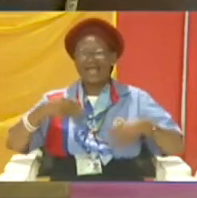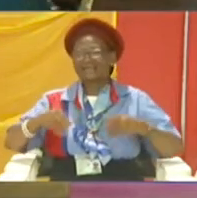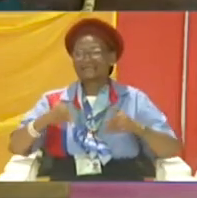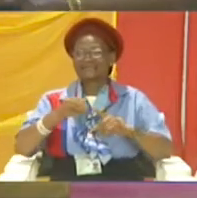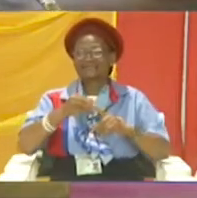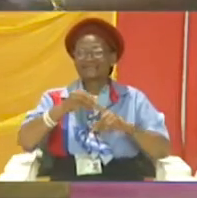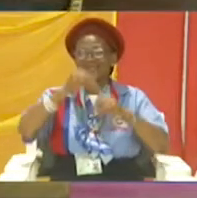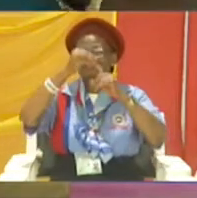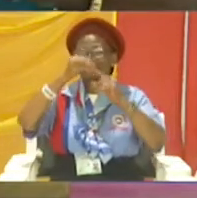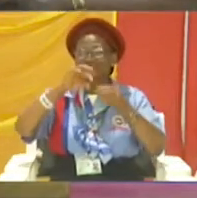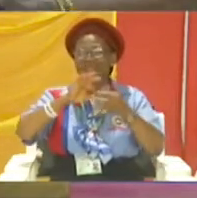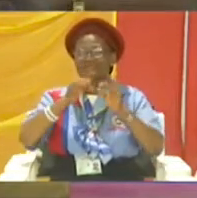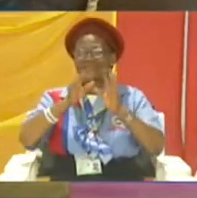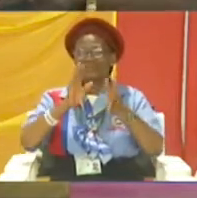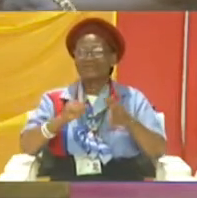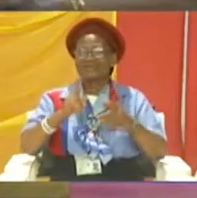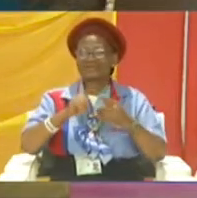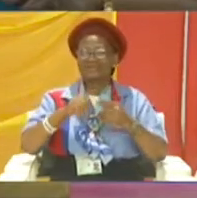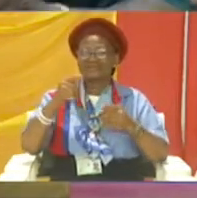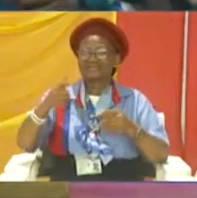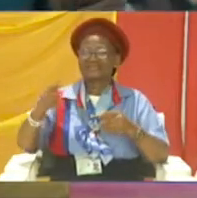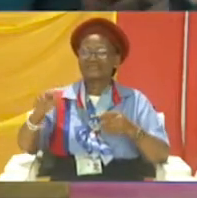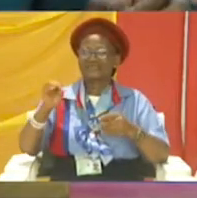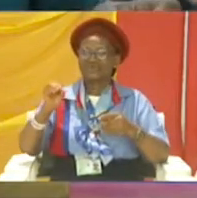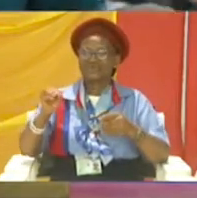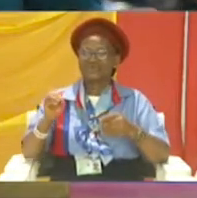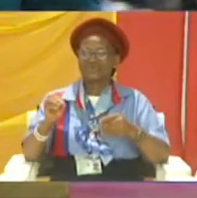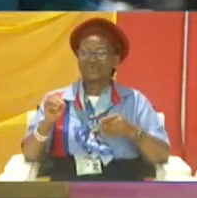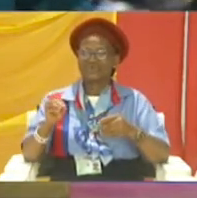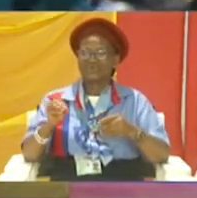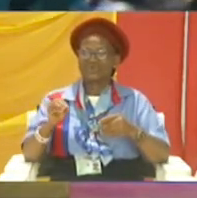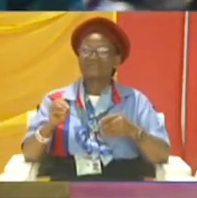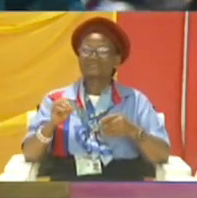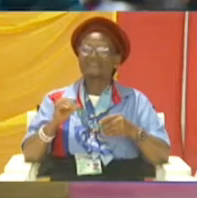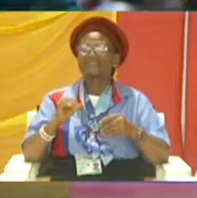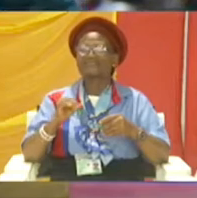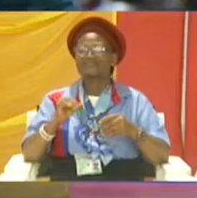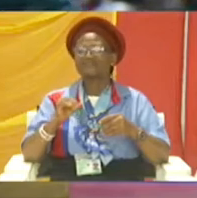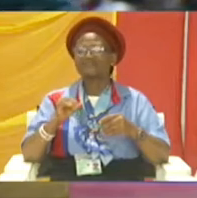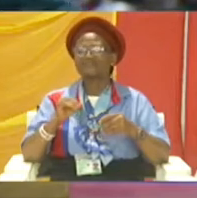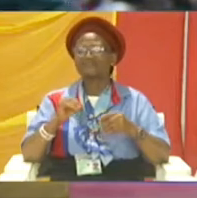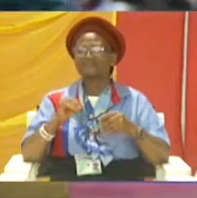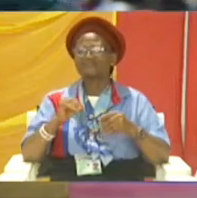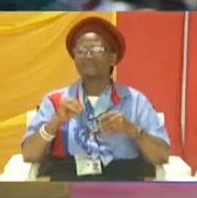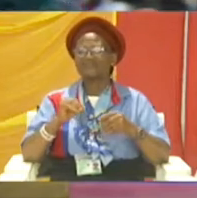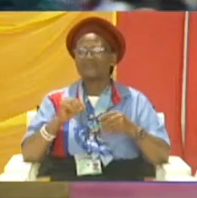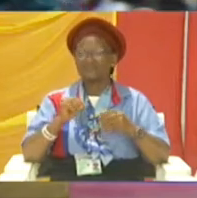Special interpreter to the general superintendent.